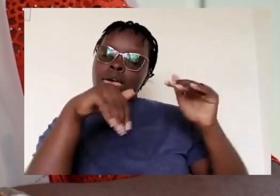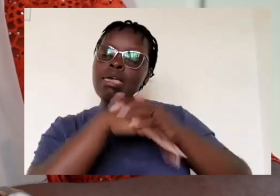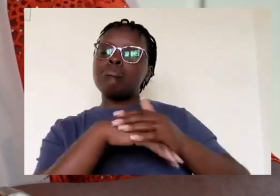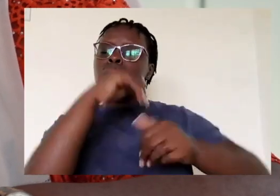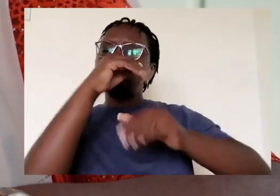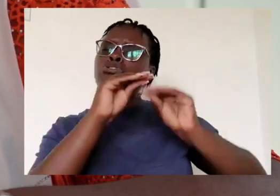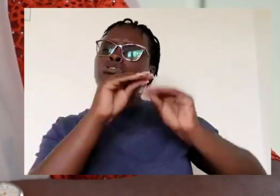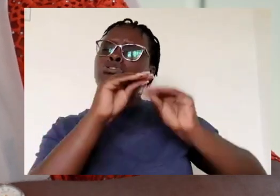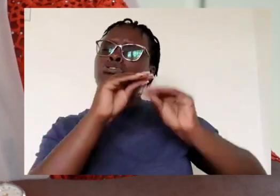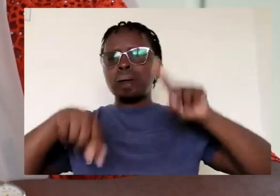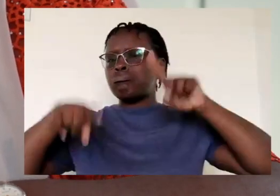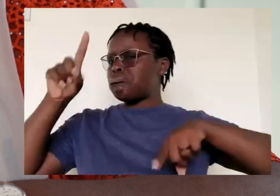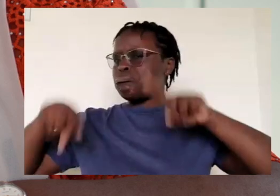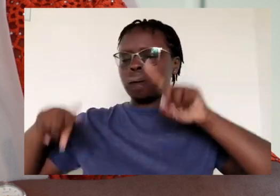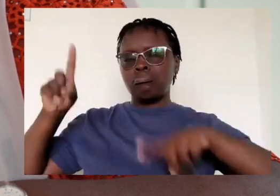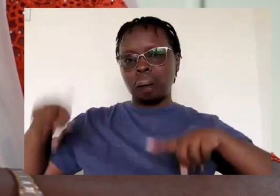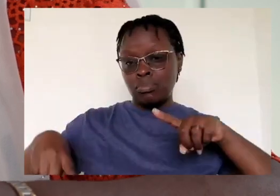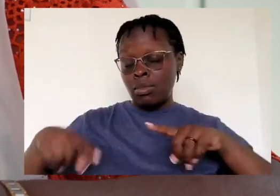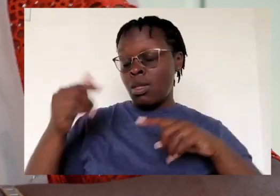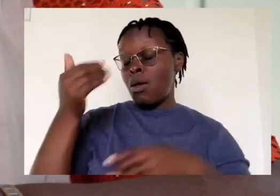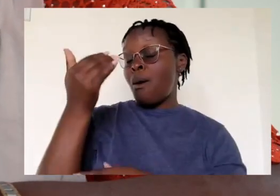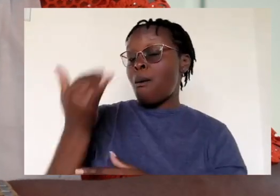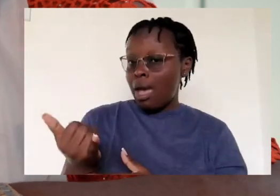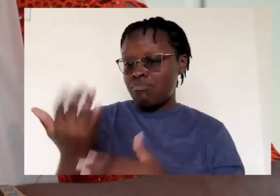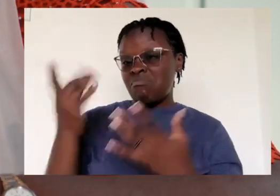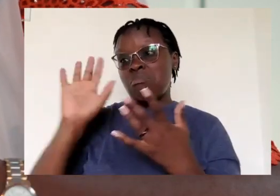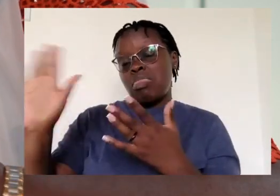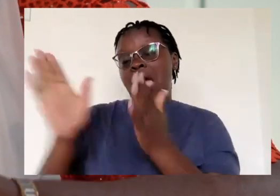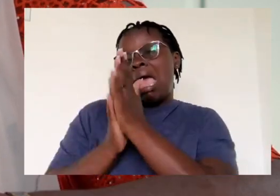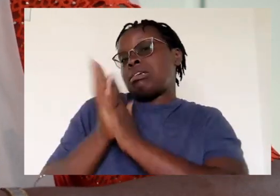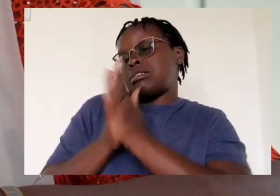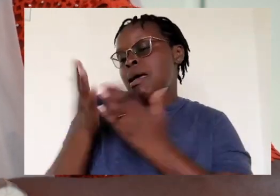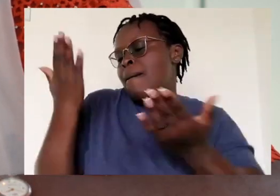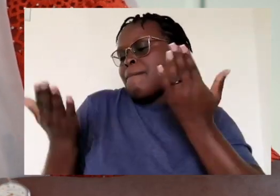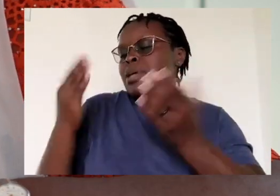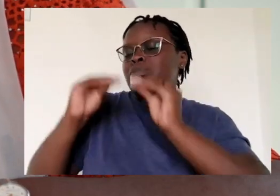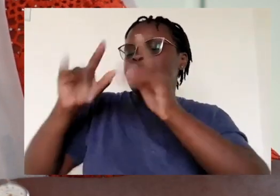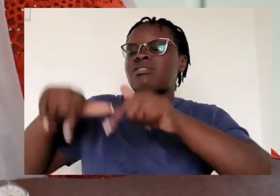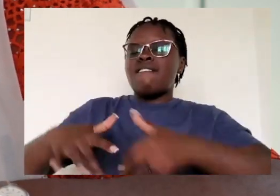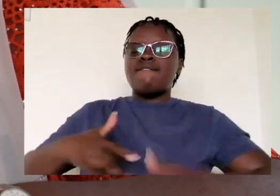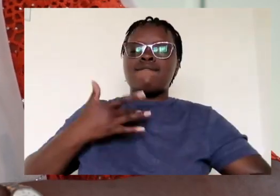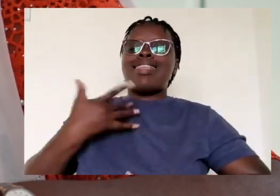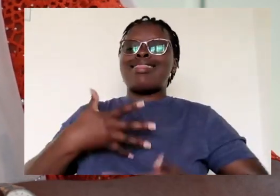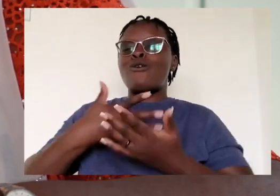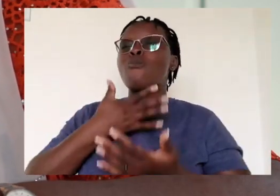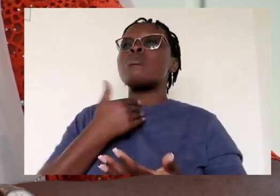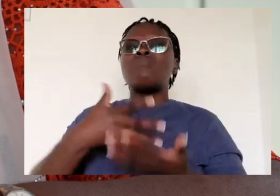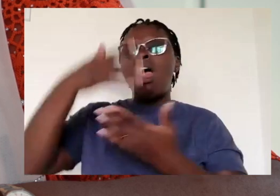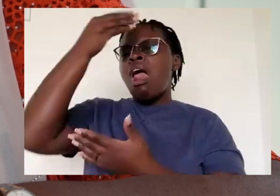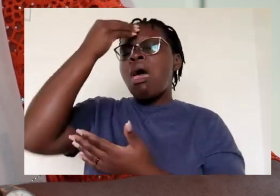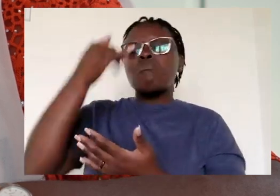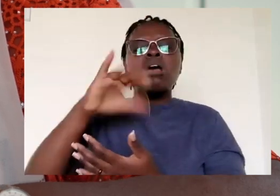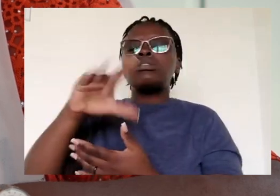teachers vary, and this is so predominantly because of their interest, or even because of the resources that